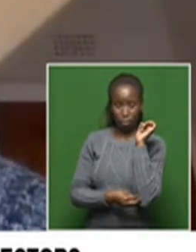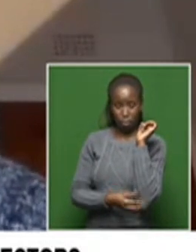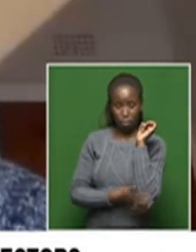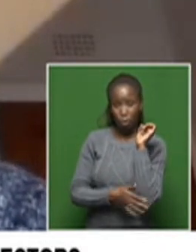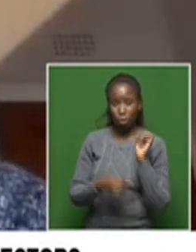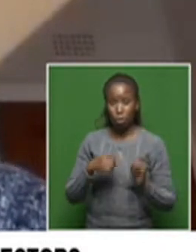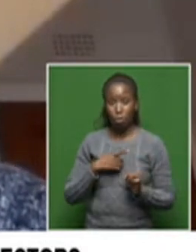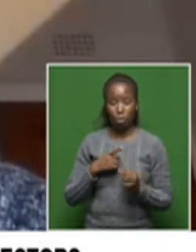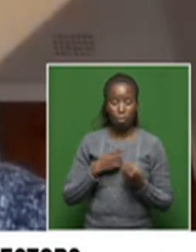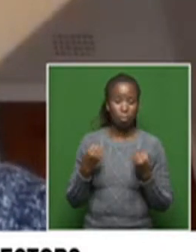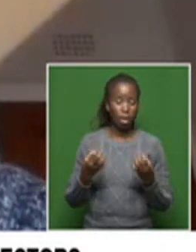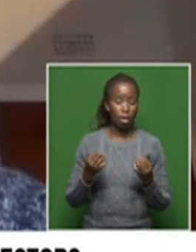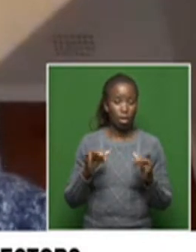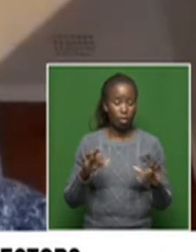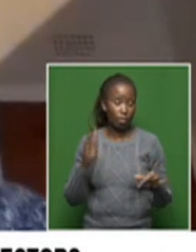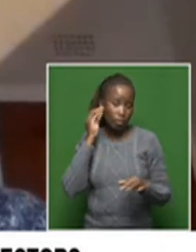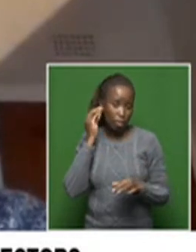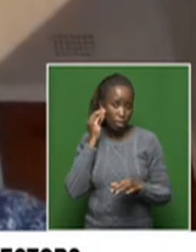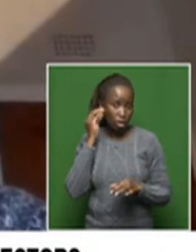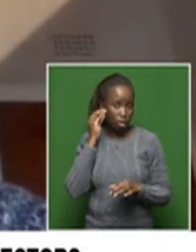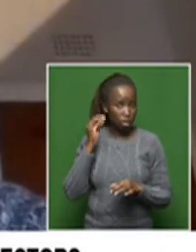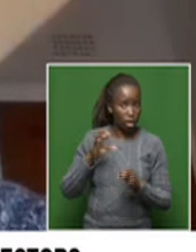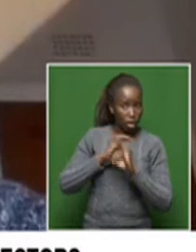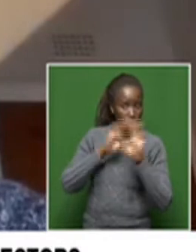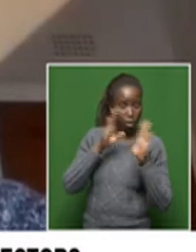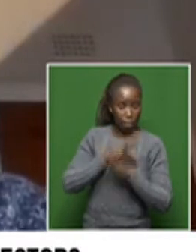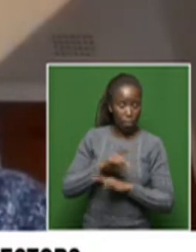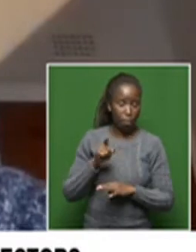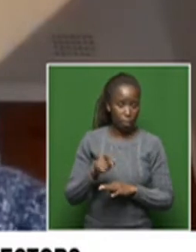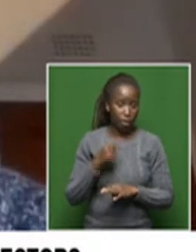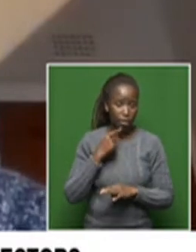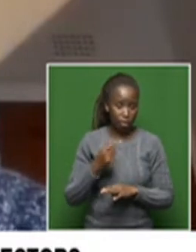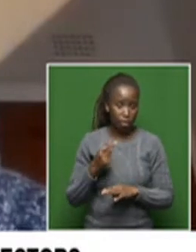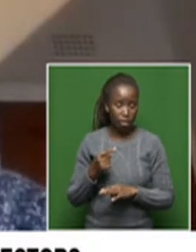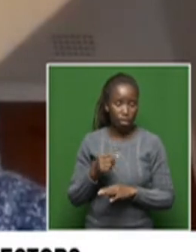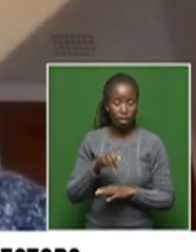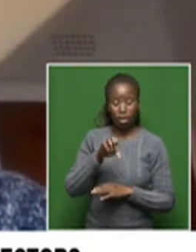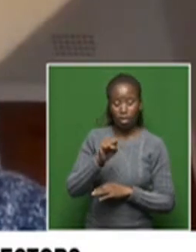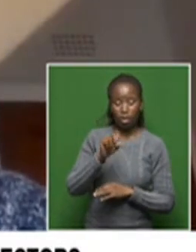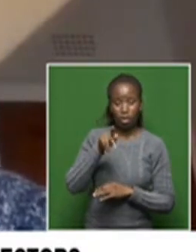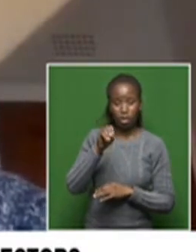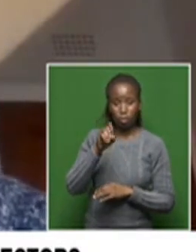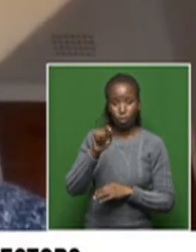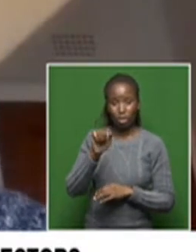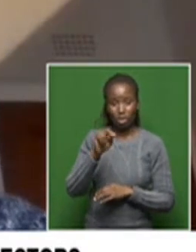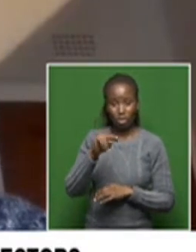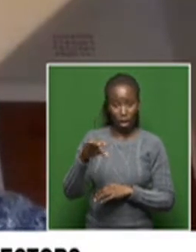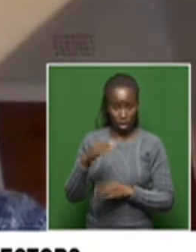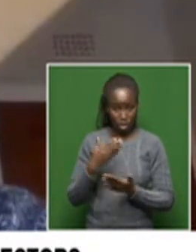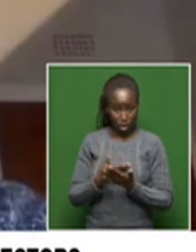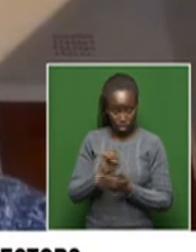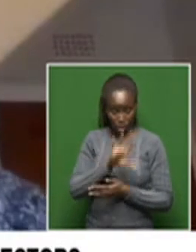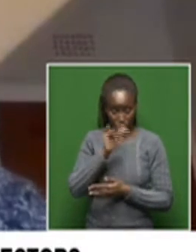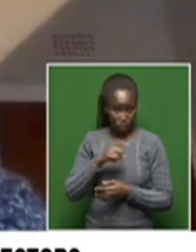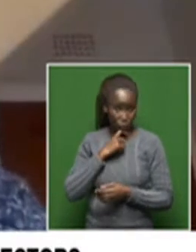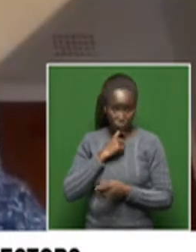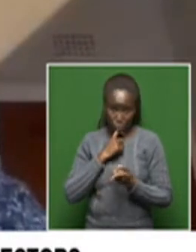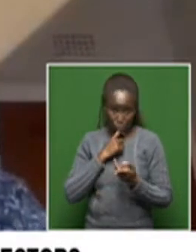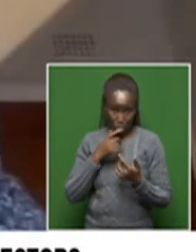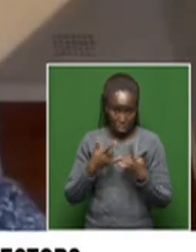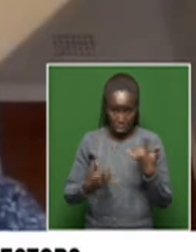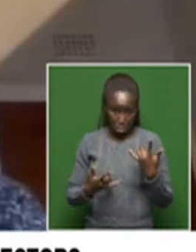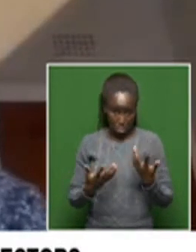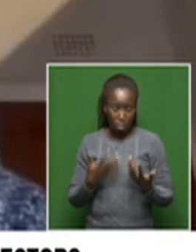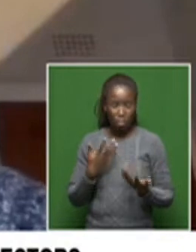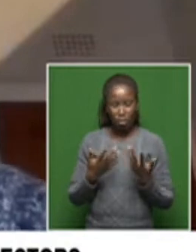so much outstanding data. Is it fair to say at this stage that it is unlikely that Sputnik will be used in SA given these data gaps? So I think Professor Rees,